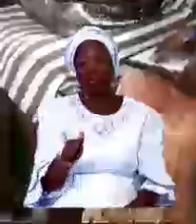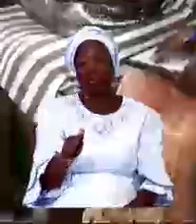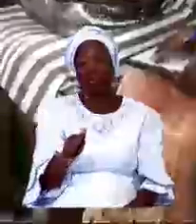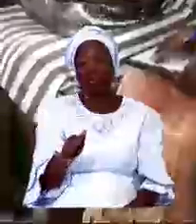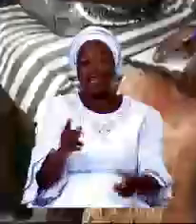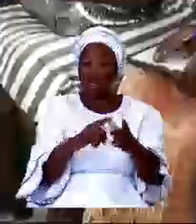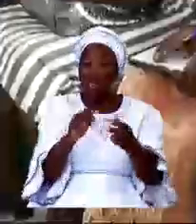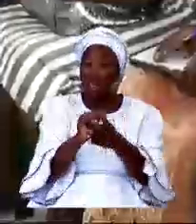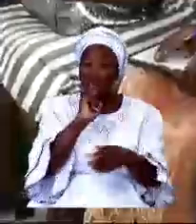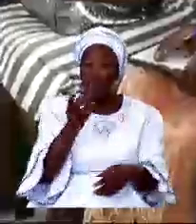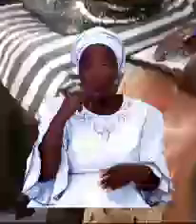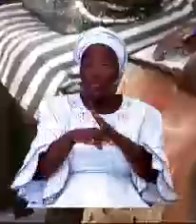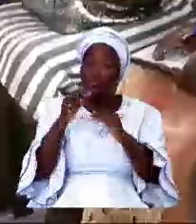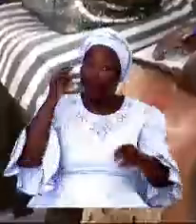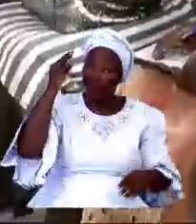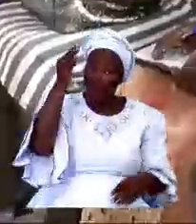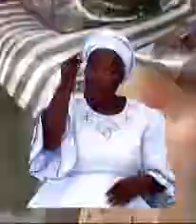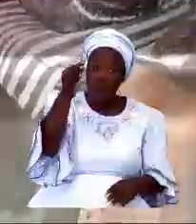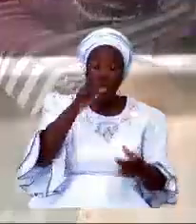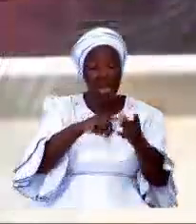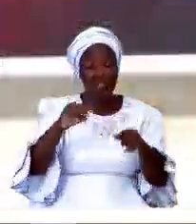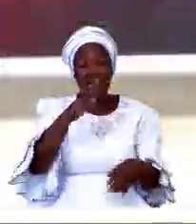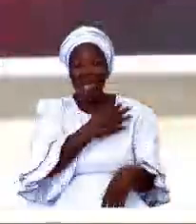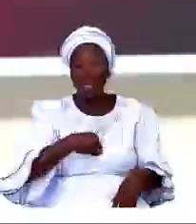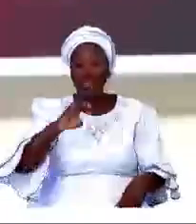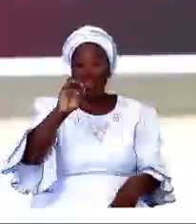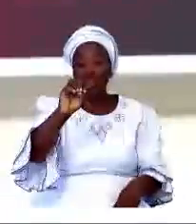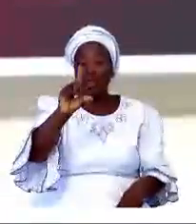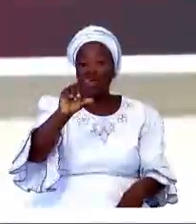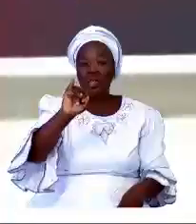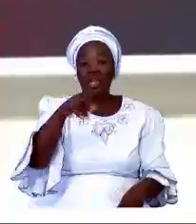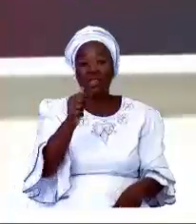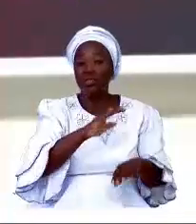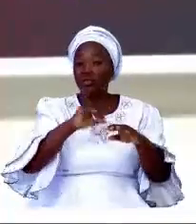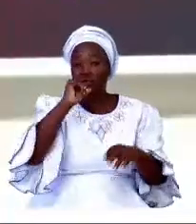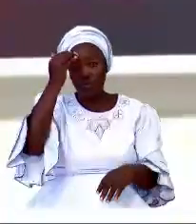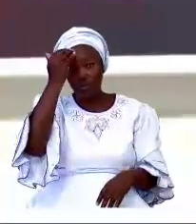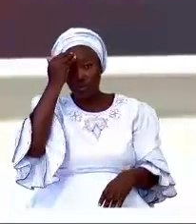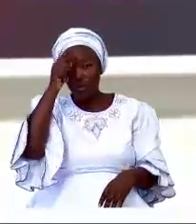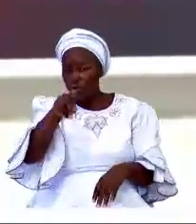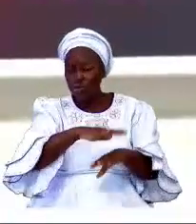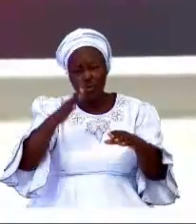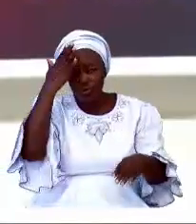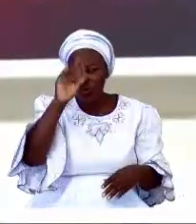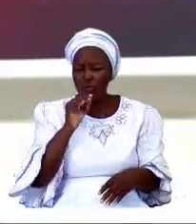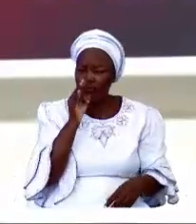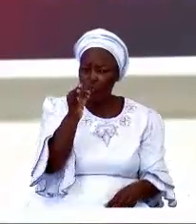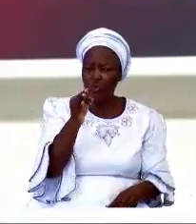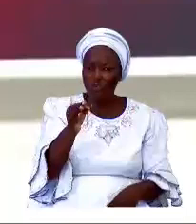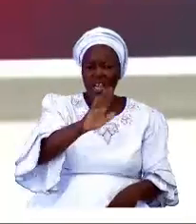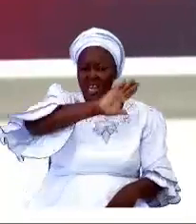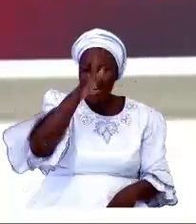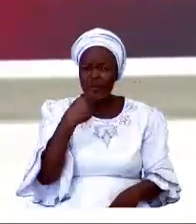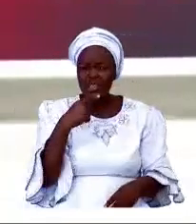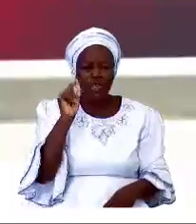That was still in the future, and Elijah did not know. You don't know what's in your future. Never